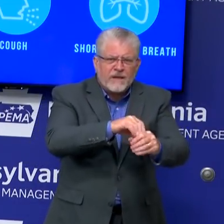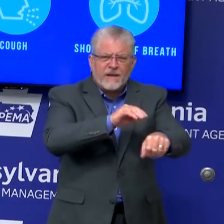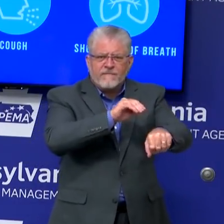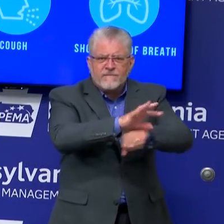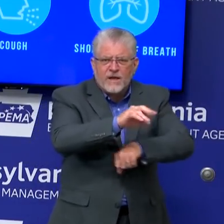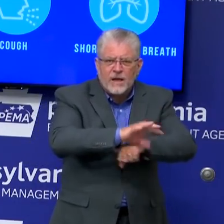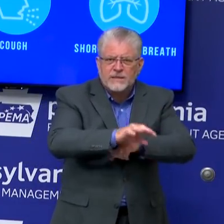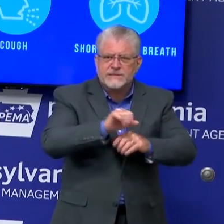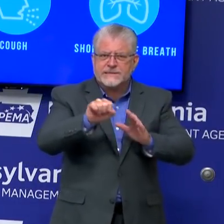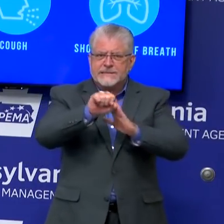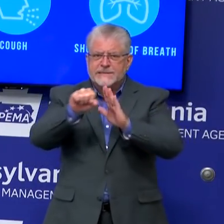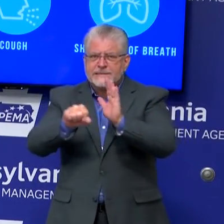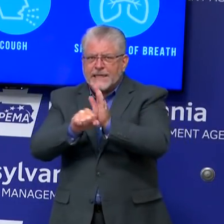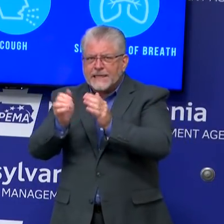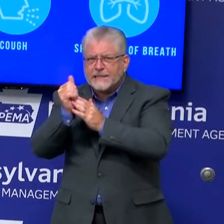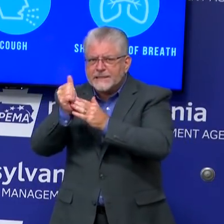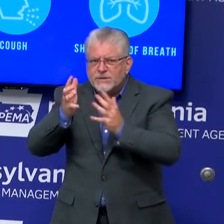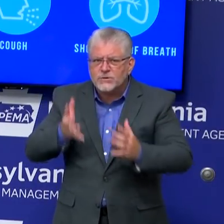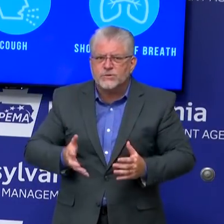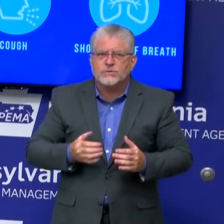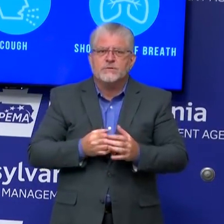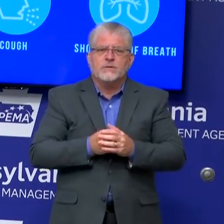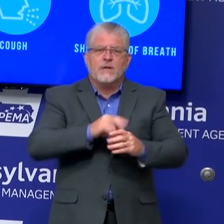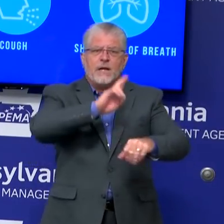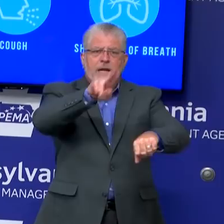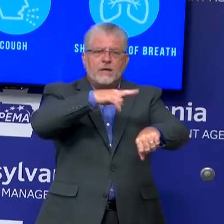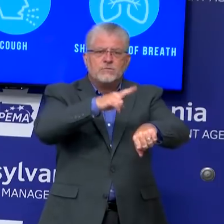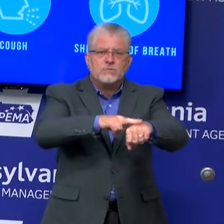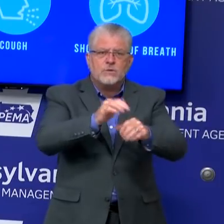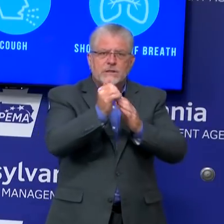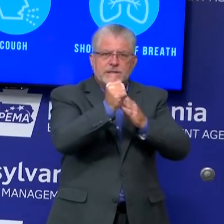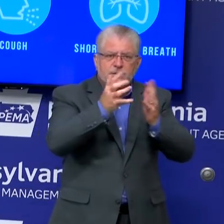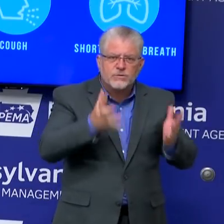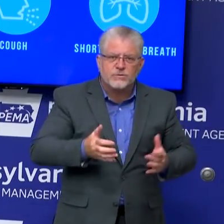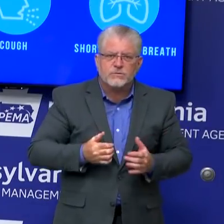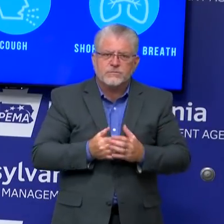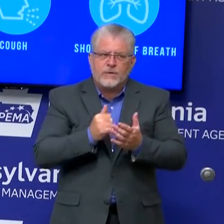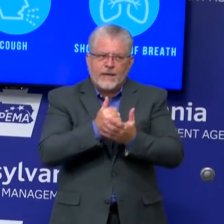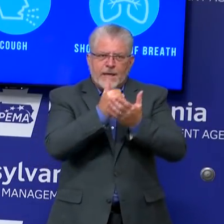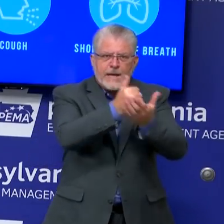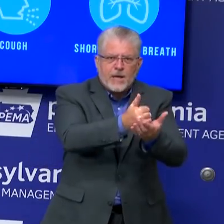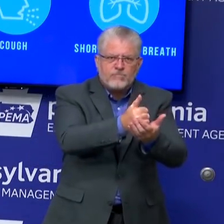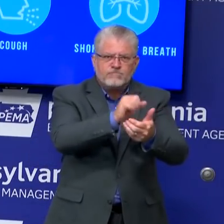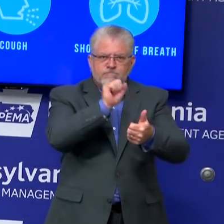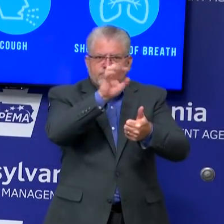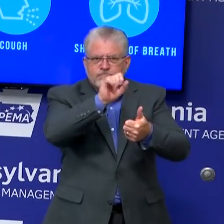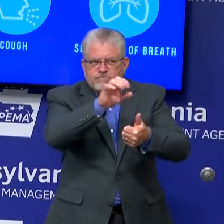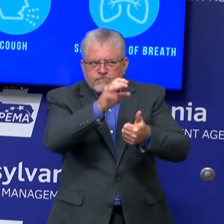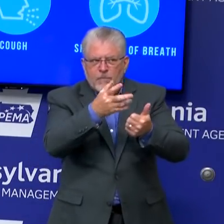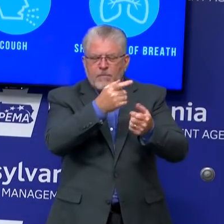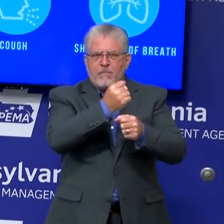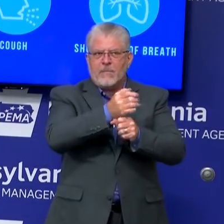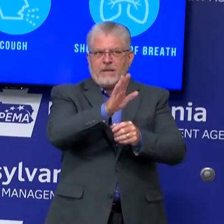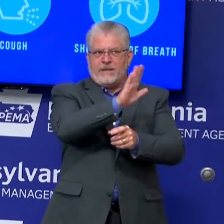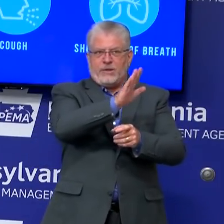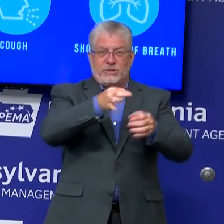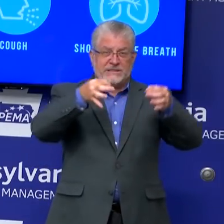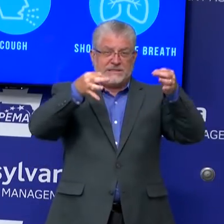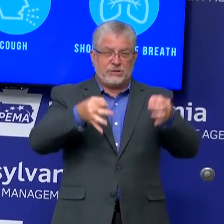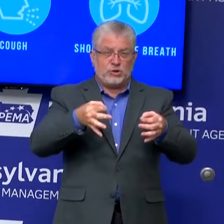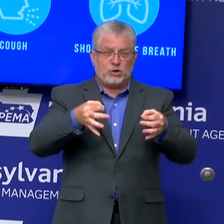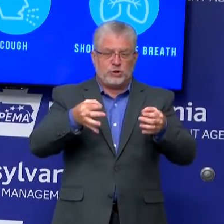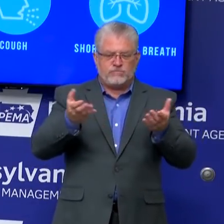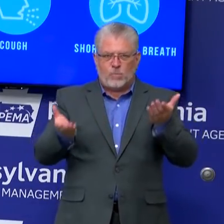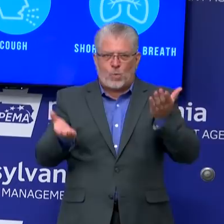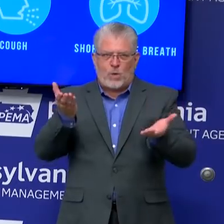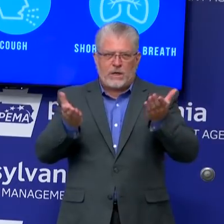to help people make important decisions that affect the lives of people every day. But we also promised that we'd be back if